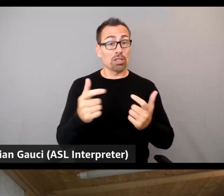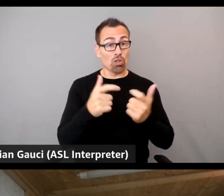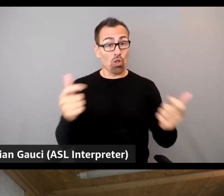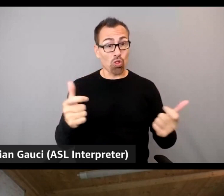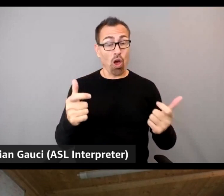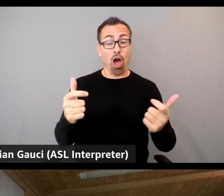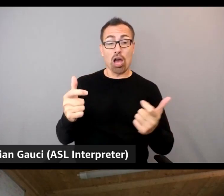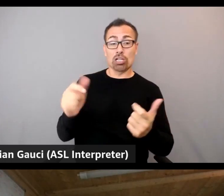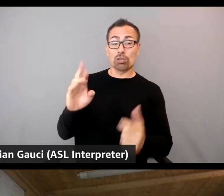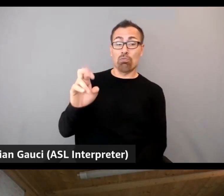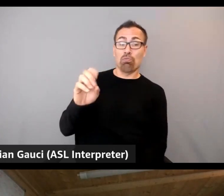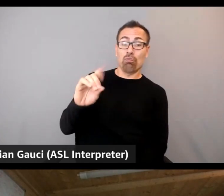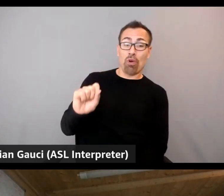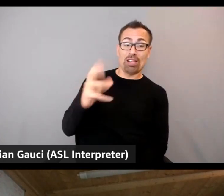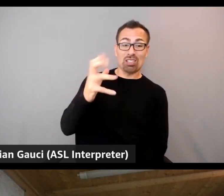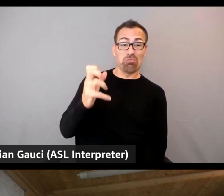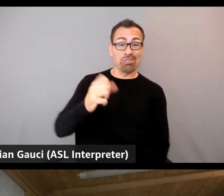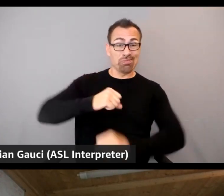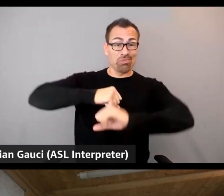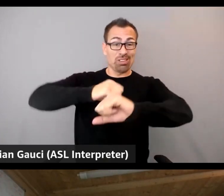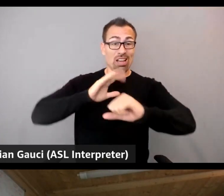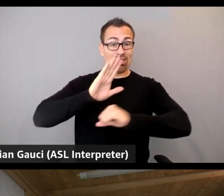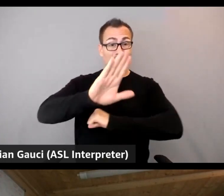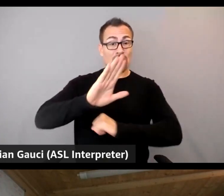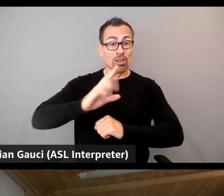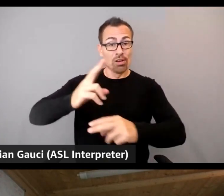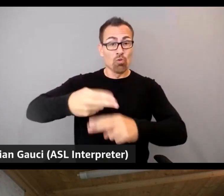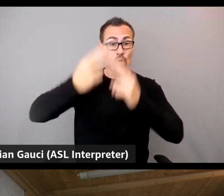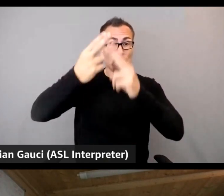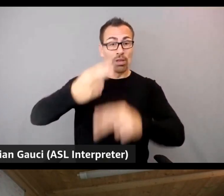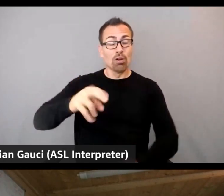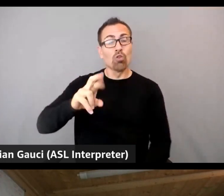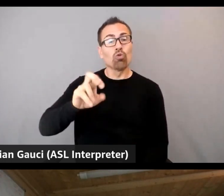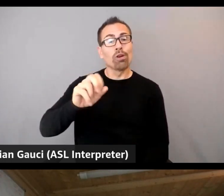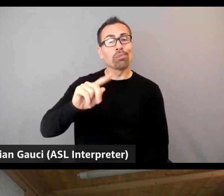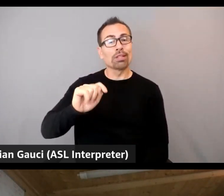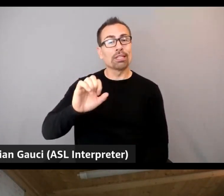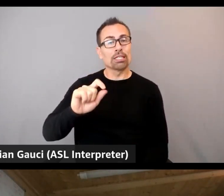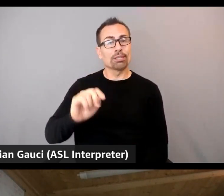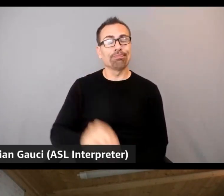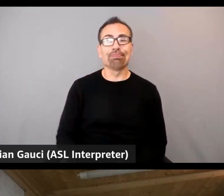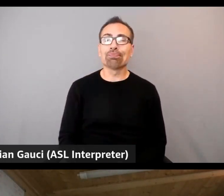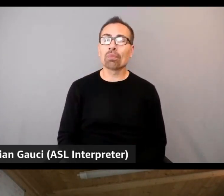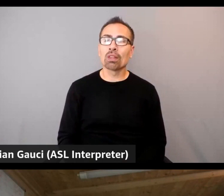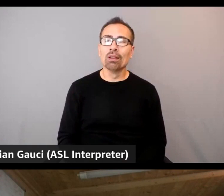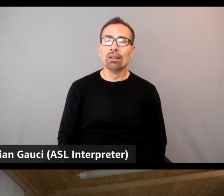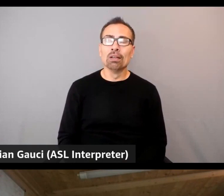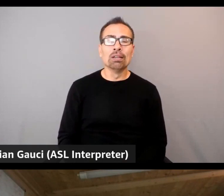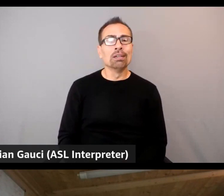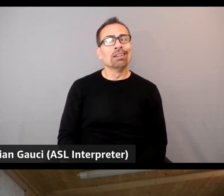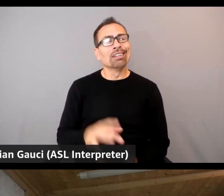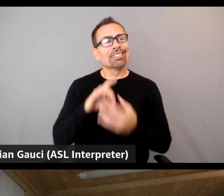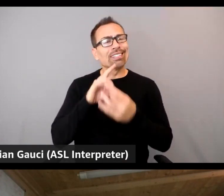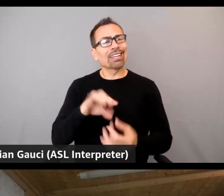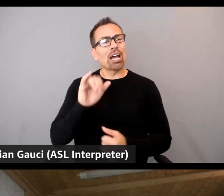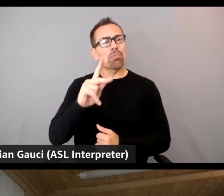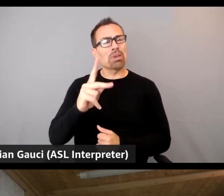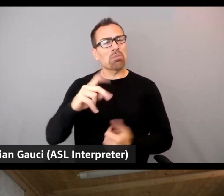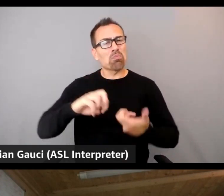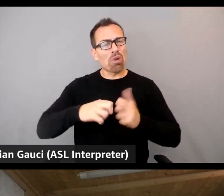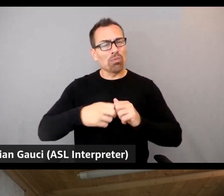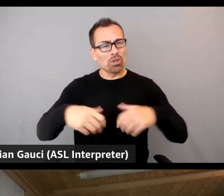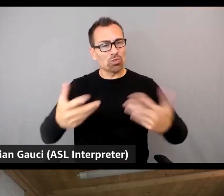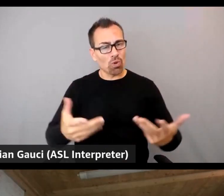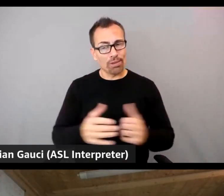protect their reputation, have dedicated IPs. I suppose the problem with dedicated IPs is that if there's